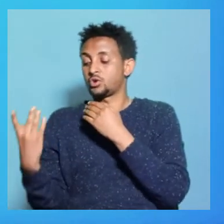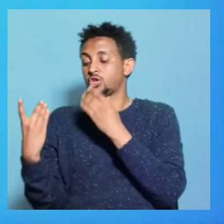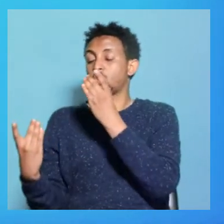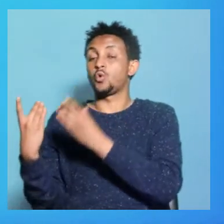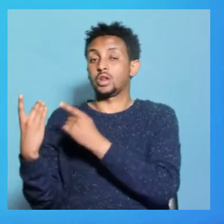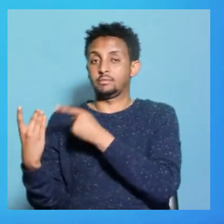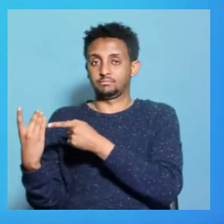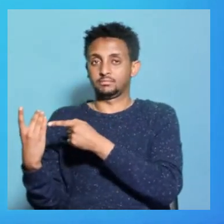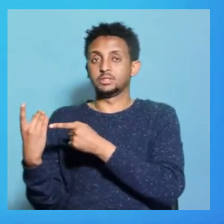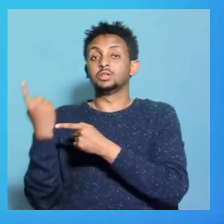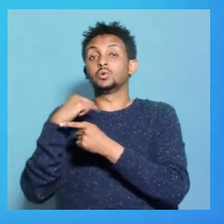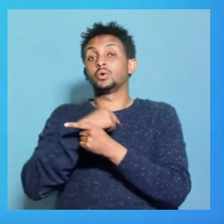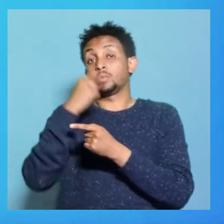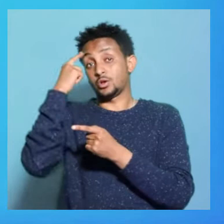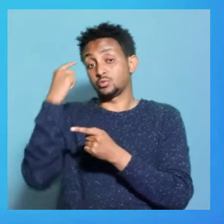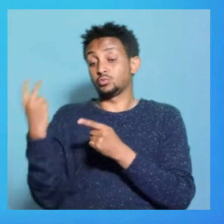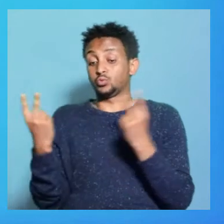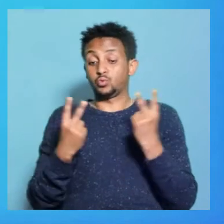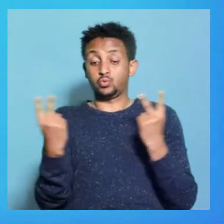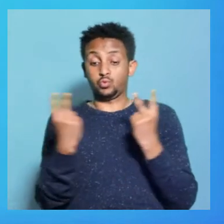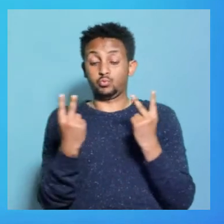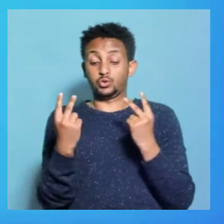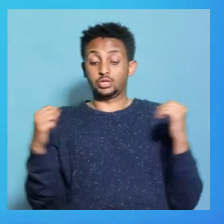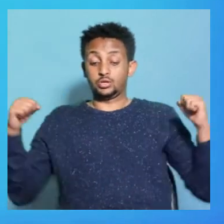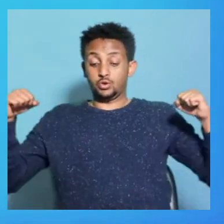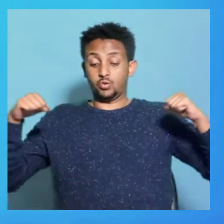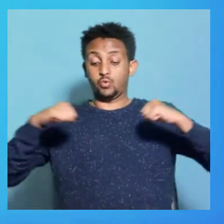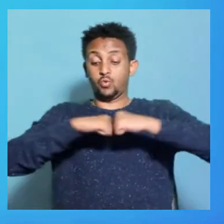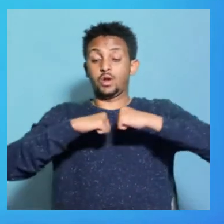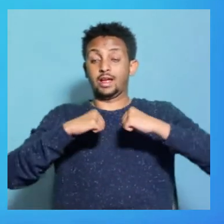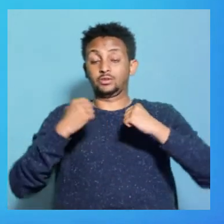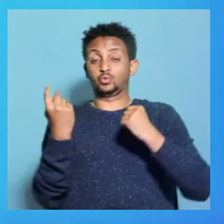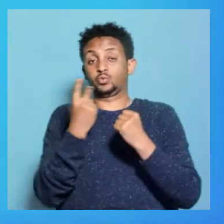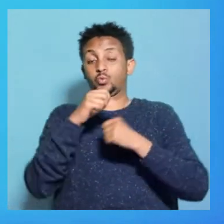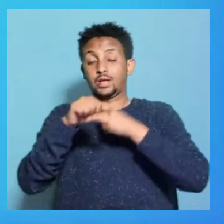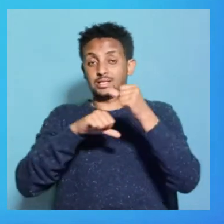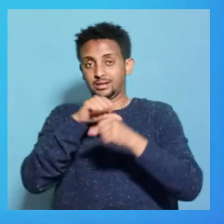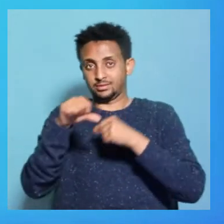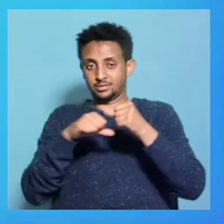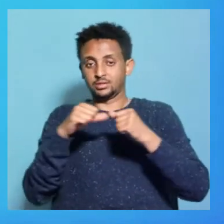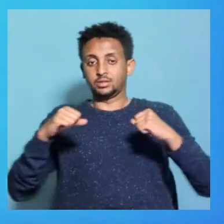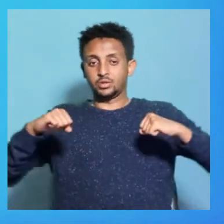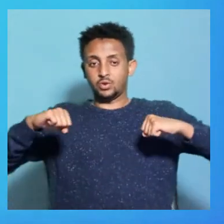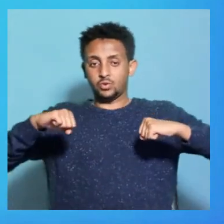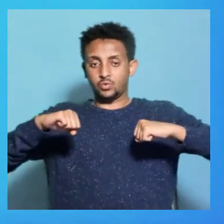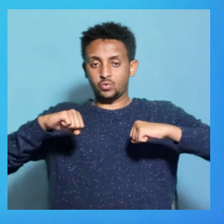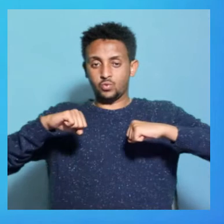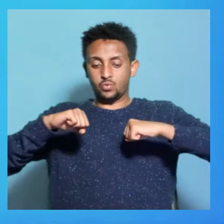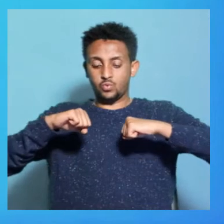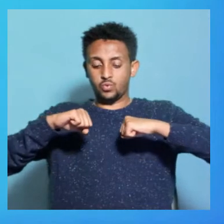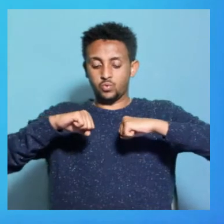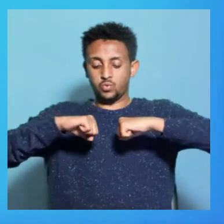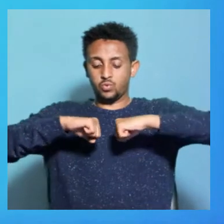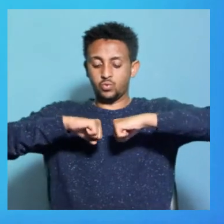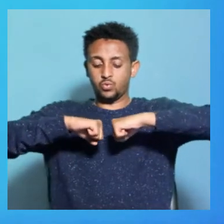kilogram. Let's assume that the two bodies are colliding together, and they collide elastic collision.